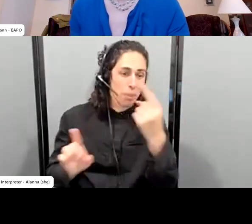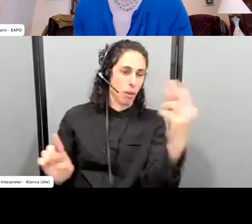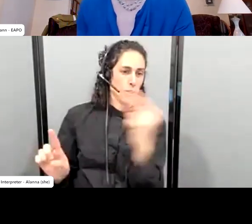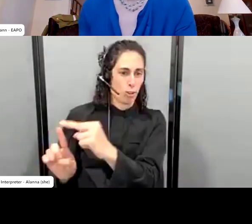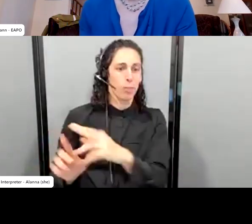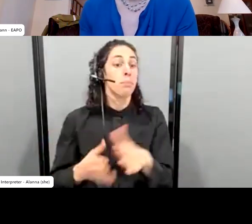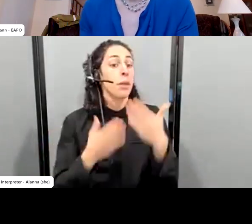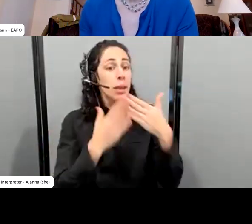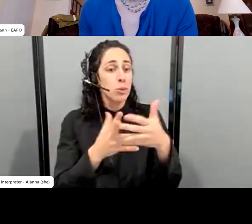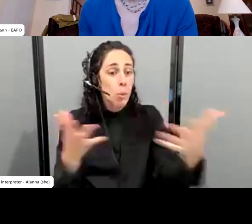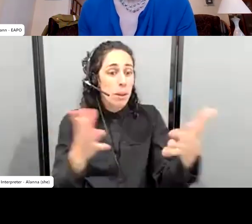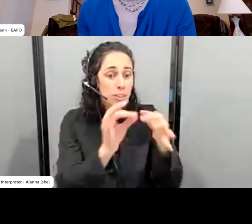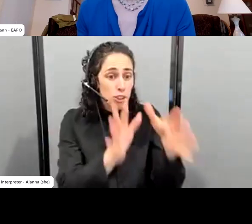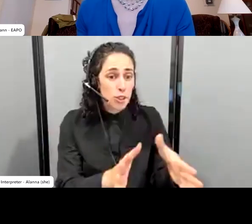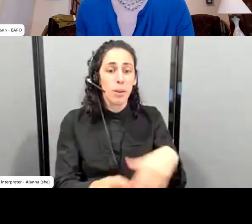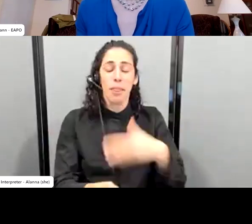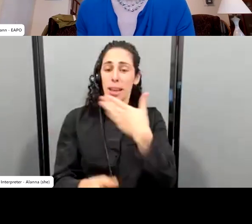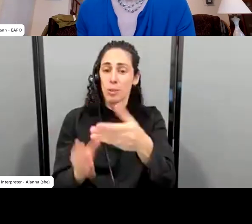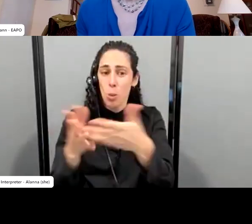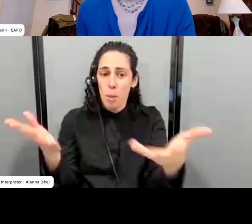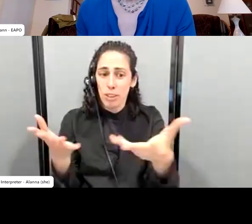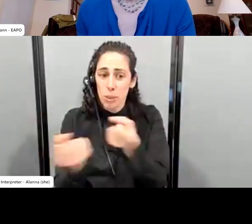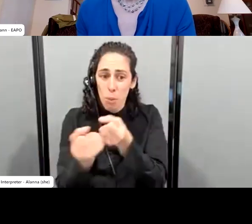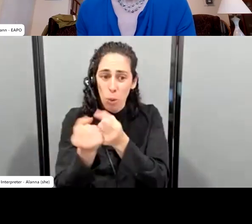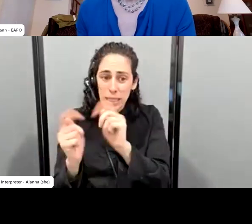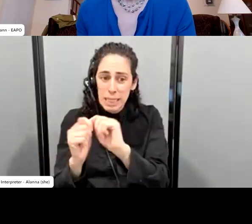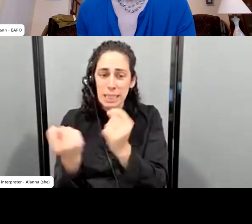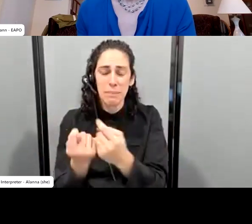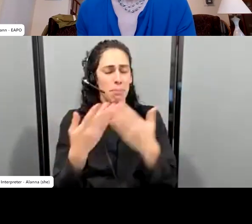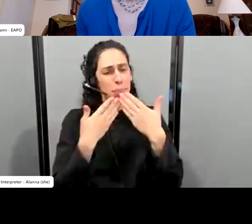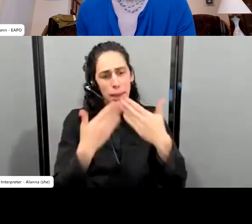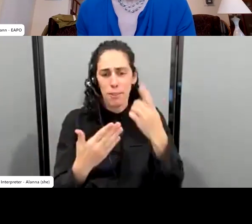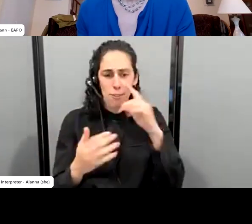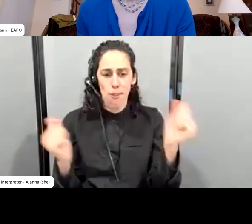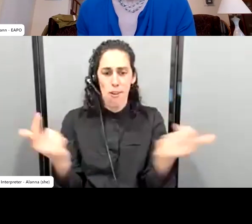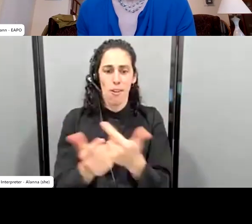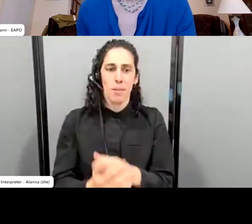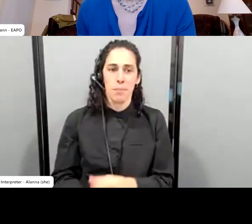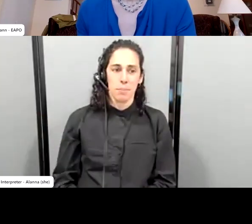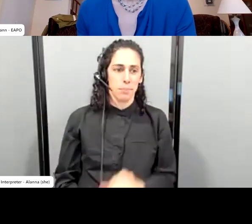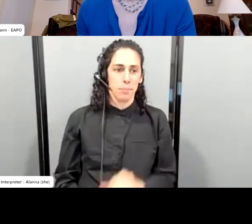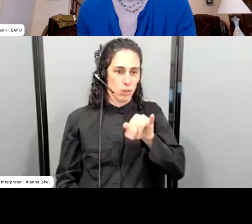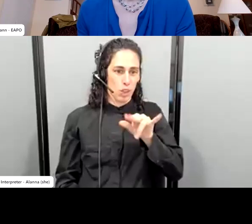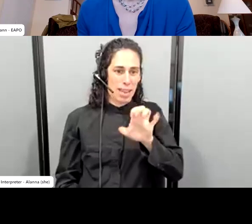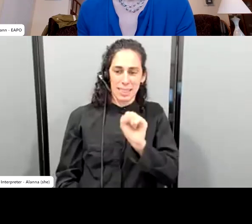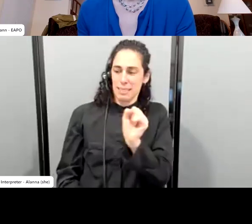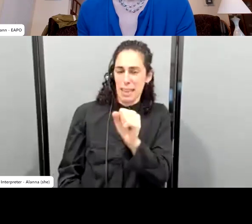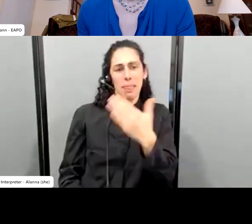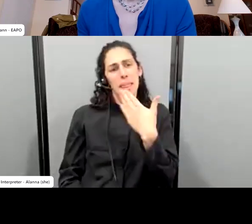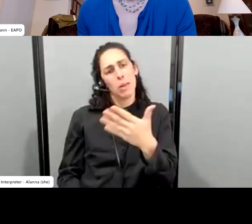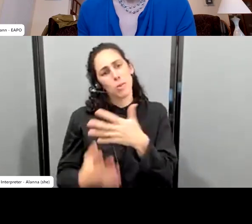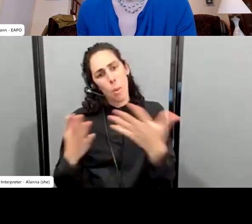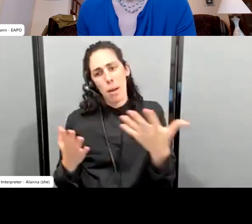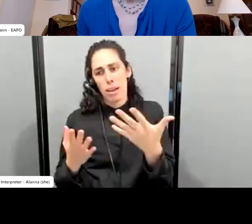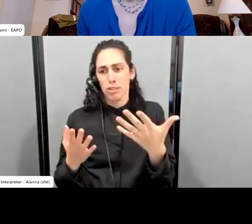for joining us today. So thank you. And thank you to all of you. Phil and I thoroughly enjoyed the time with your group, and it's always nice to talk about something that you're